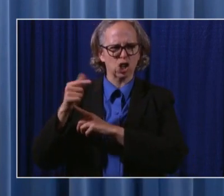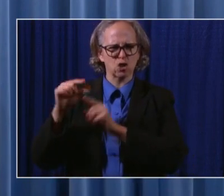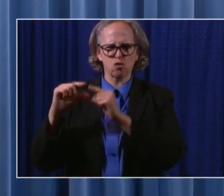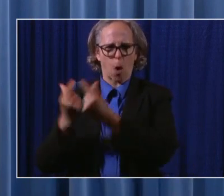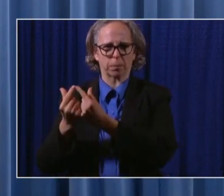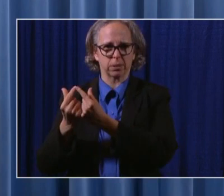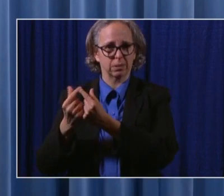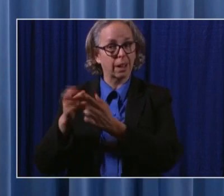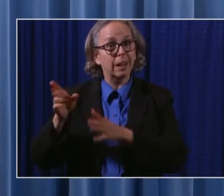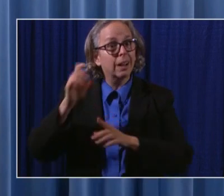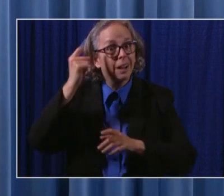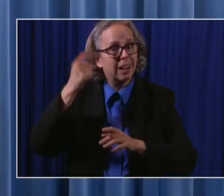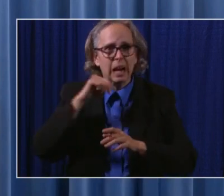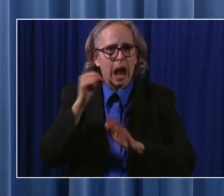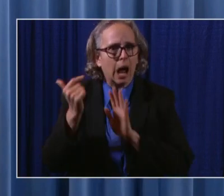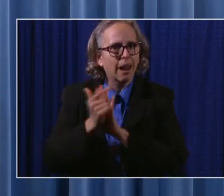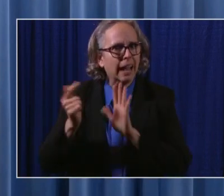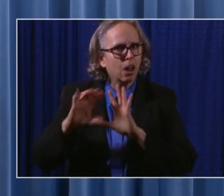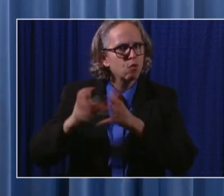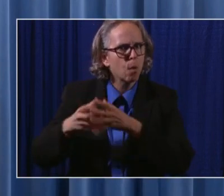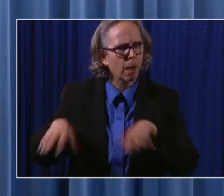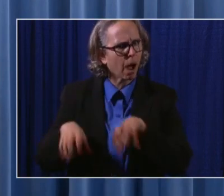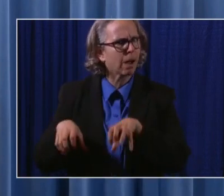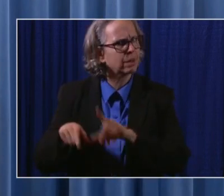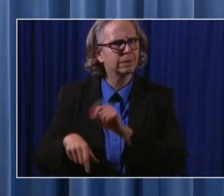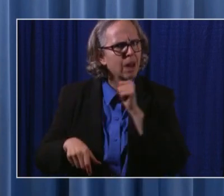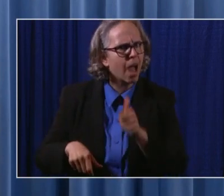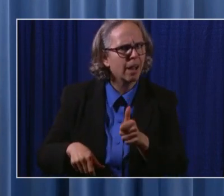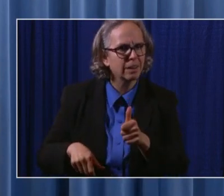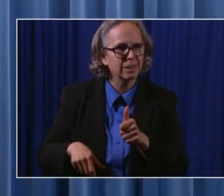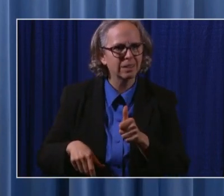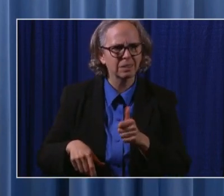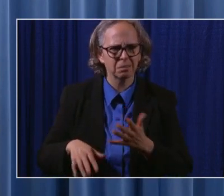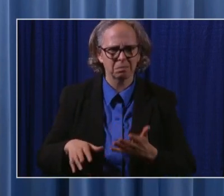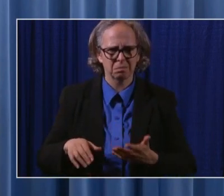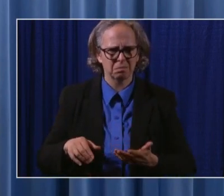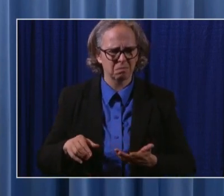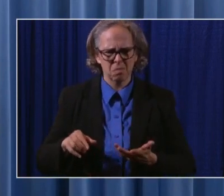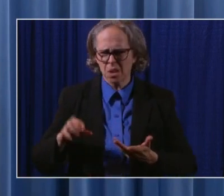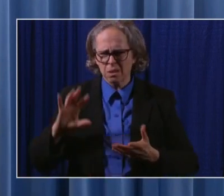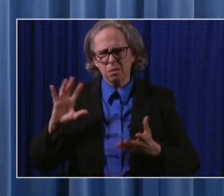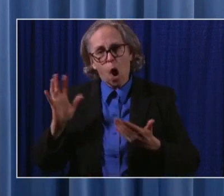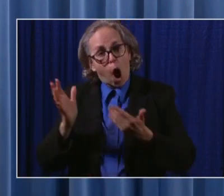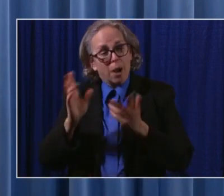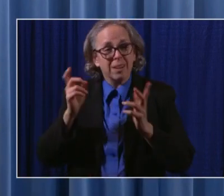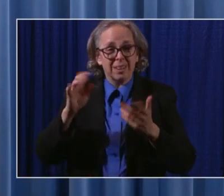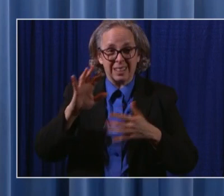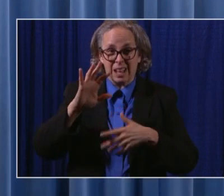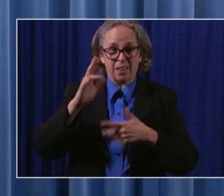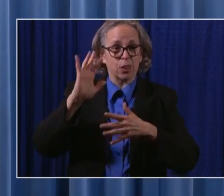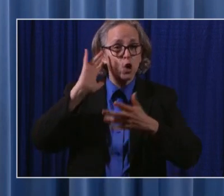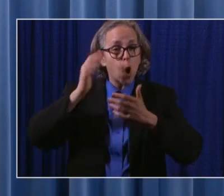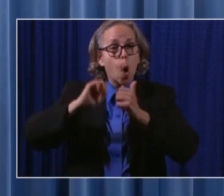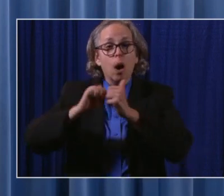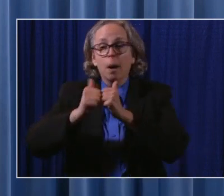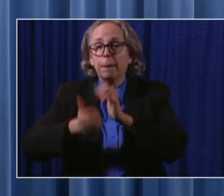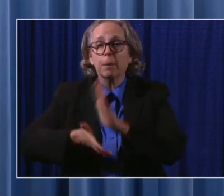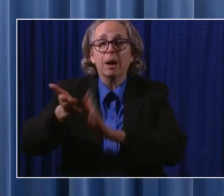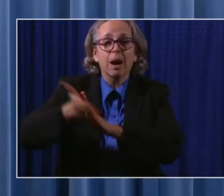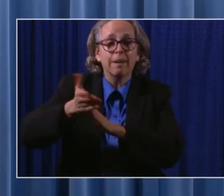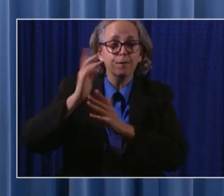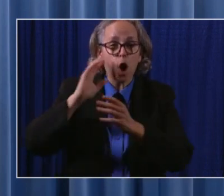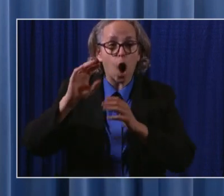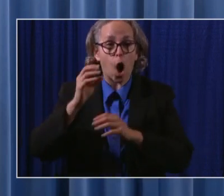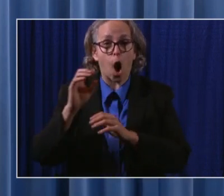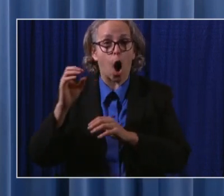Virtually every race, statewide race today for major office, not just in Ohio but across the